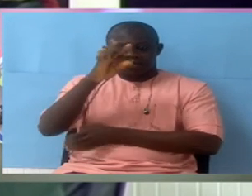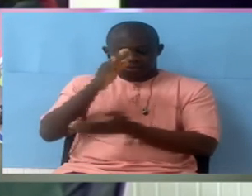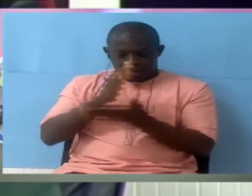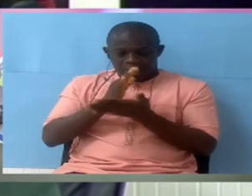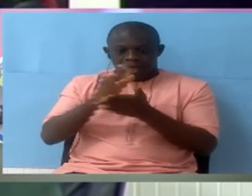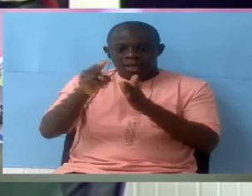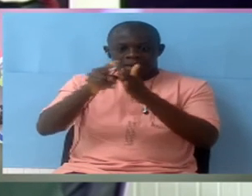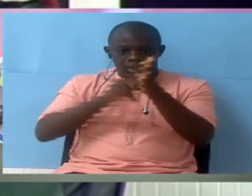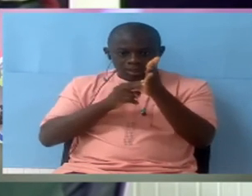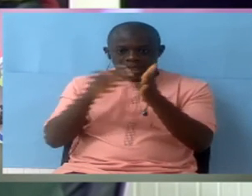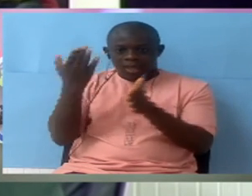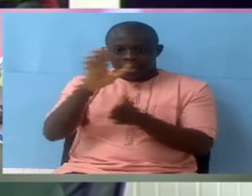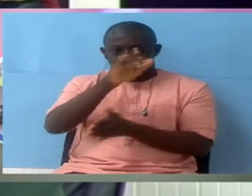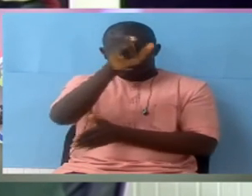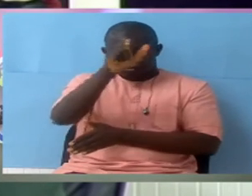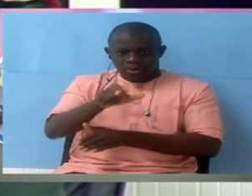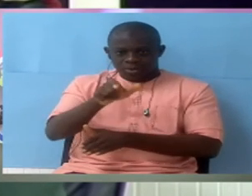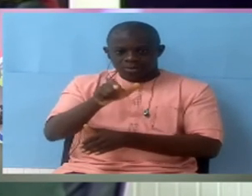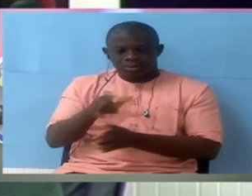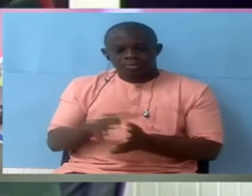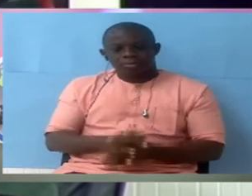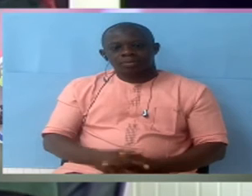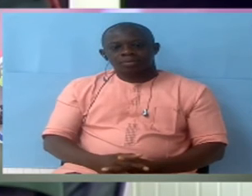Deputy CDS la suñu soxla.